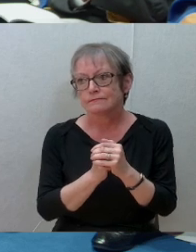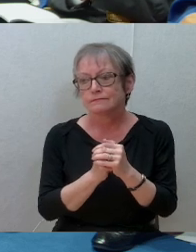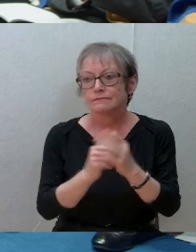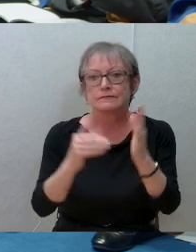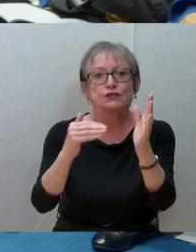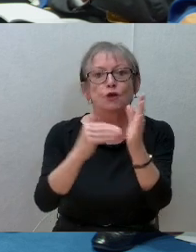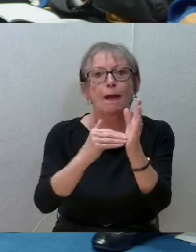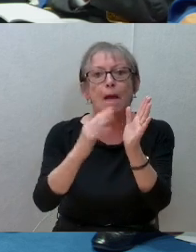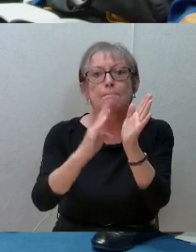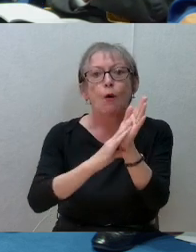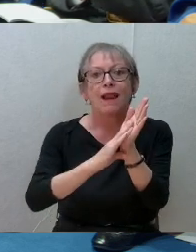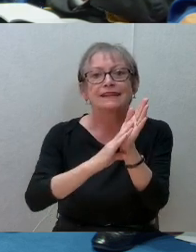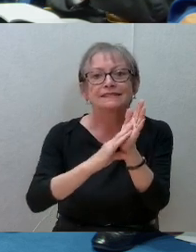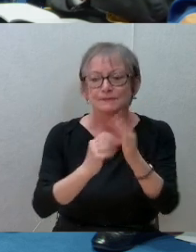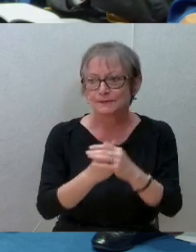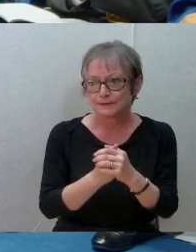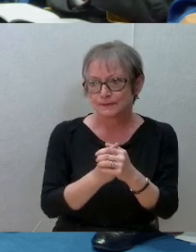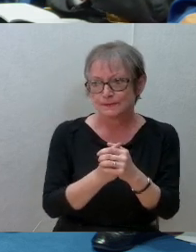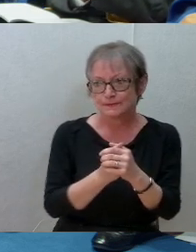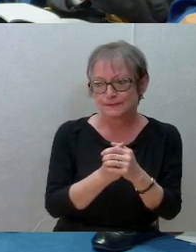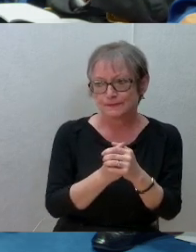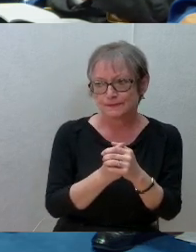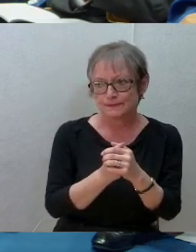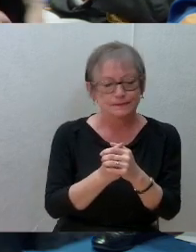Zoe Moreland.